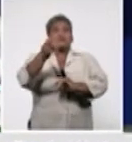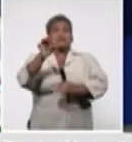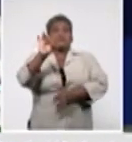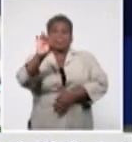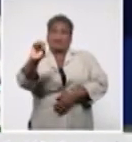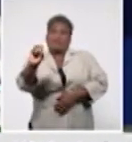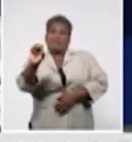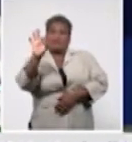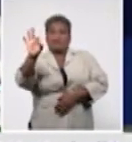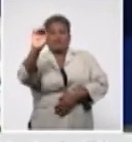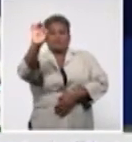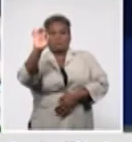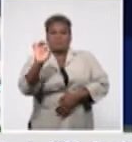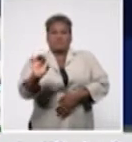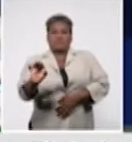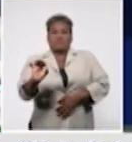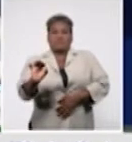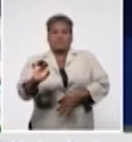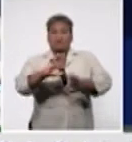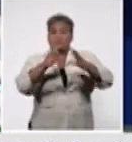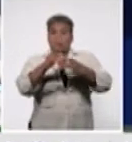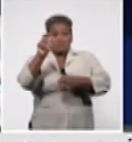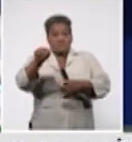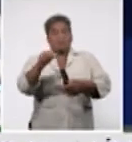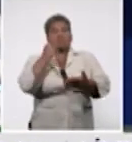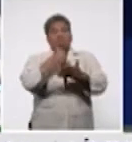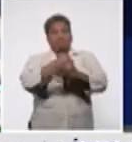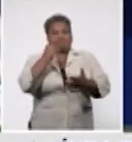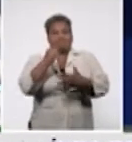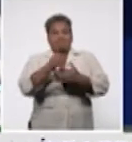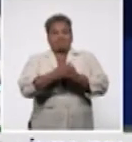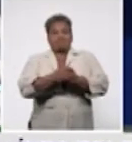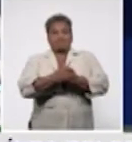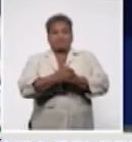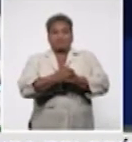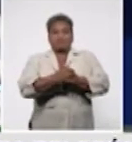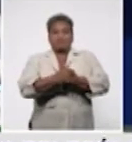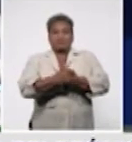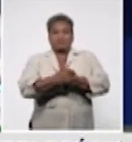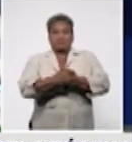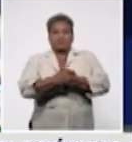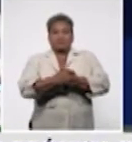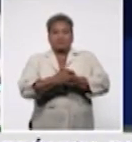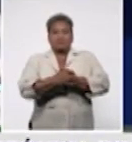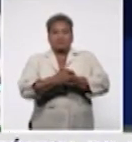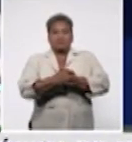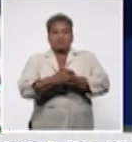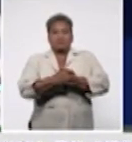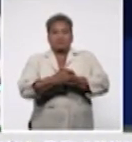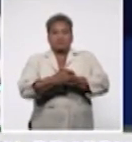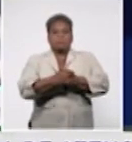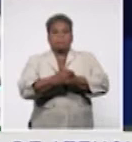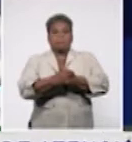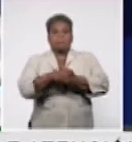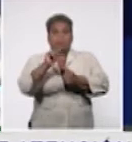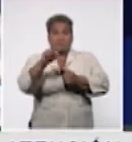84.8% of all cases confirmed yesterday, were asymptomatic, a relatively high figure since it accounts for